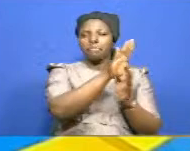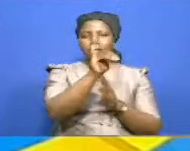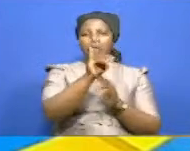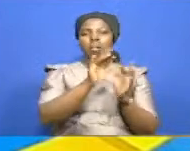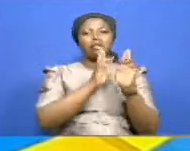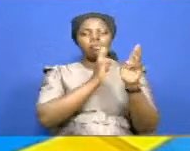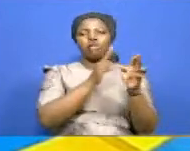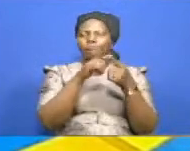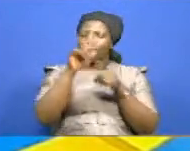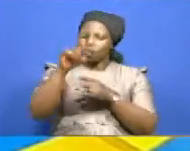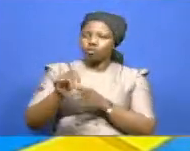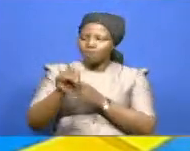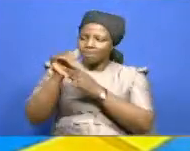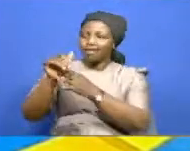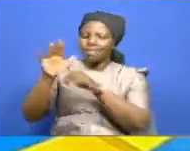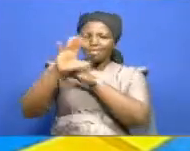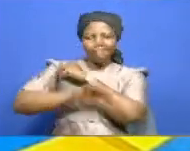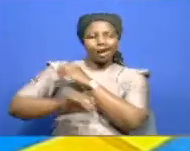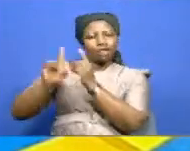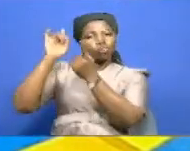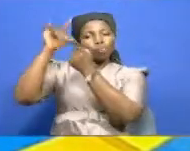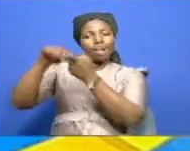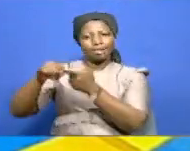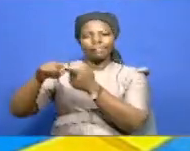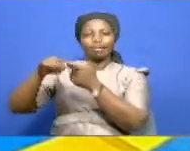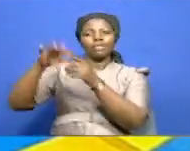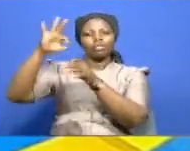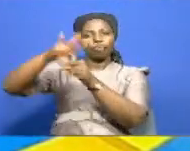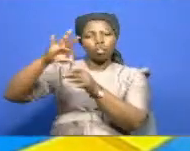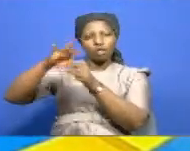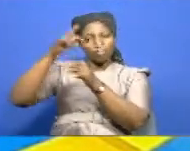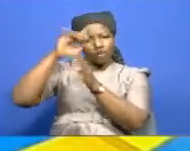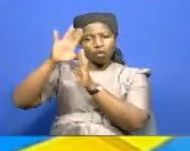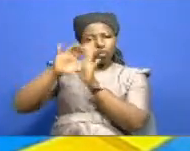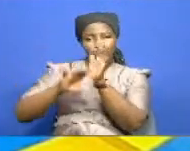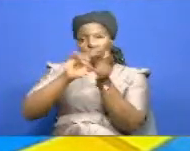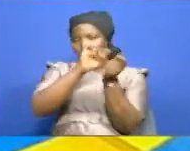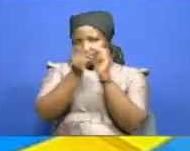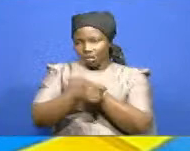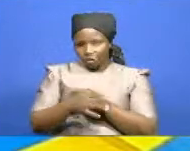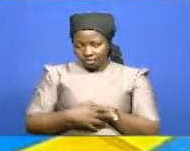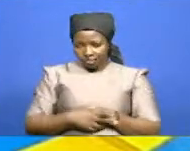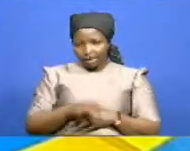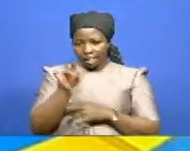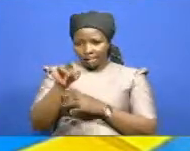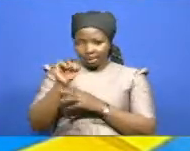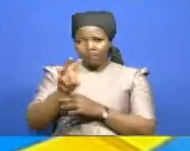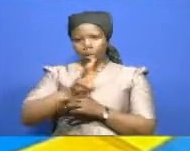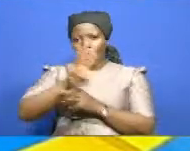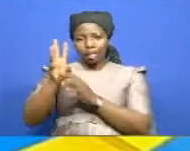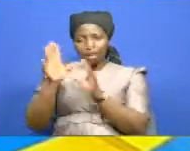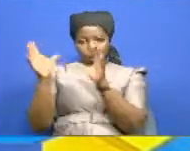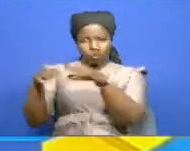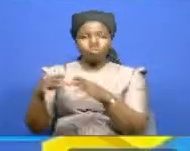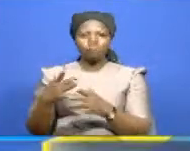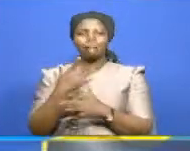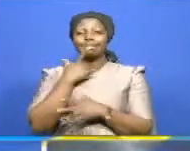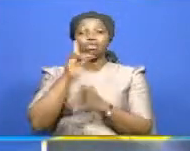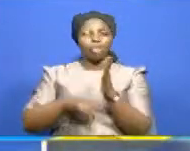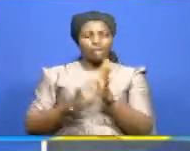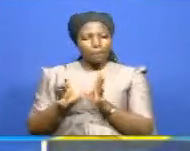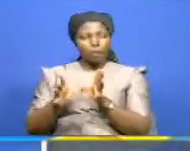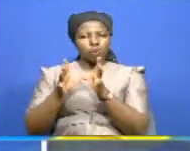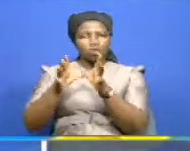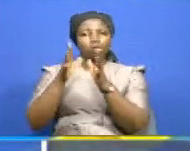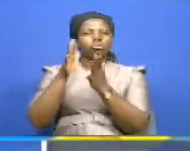instead lead the country to a referendum. The lobby group under the Magharibi Youth Alliance claims that the push to subject the recommendations